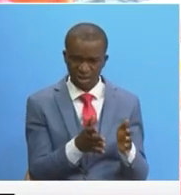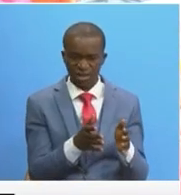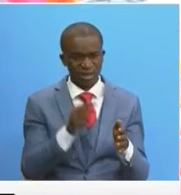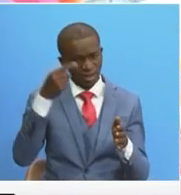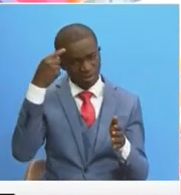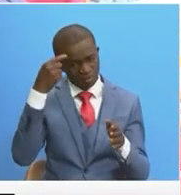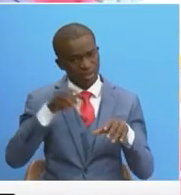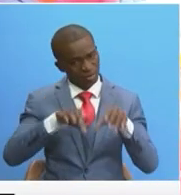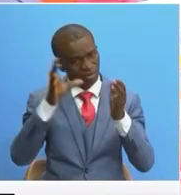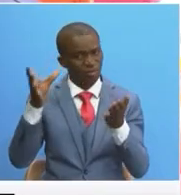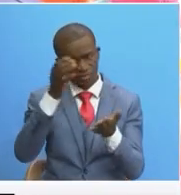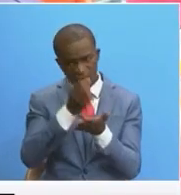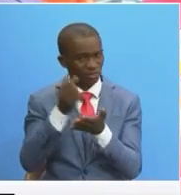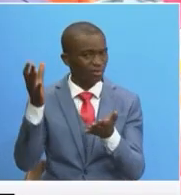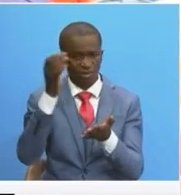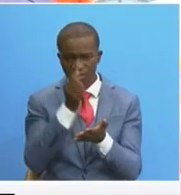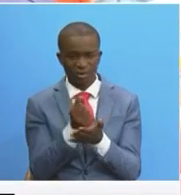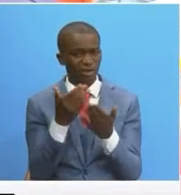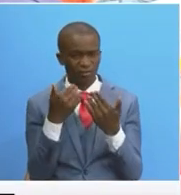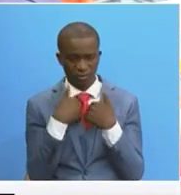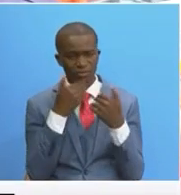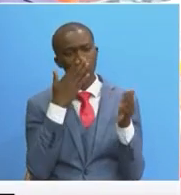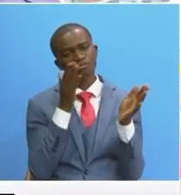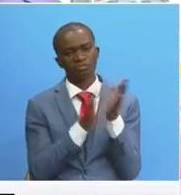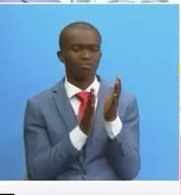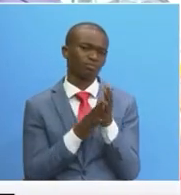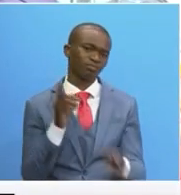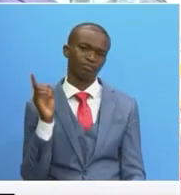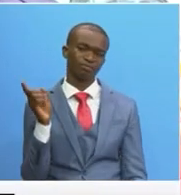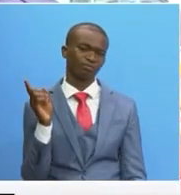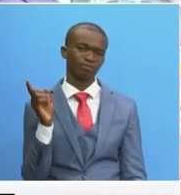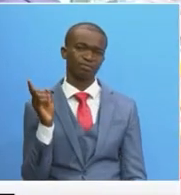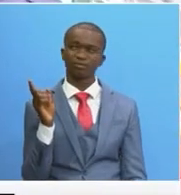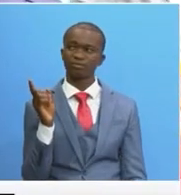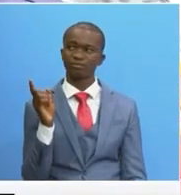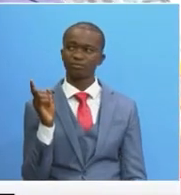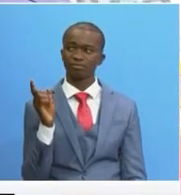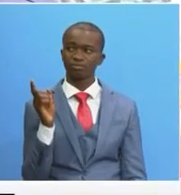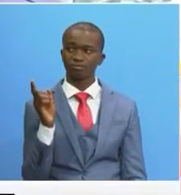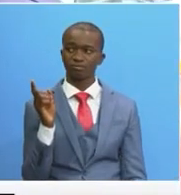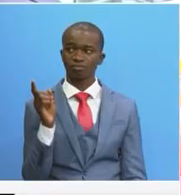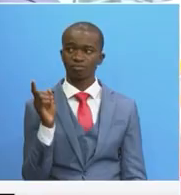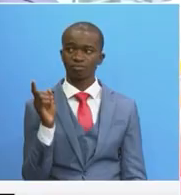an increase on the enrollment of teachers, we also have an increase in the number of learners, which also